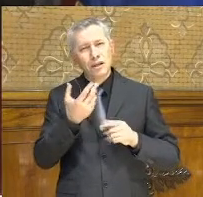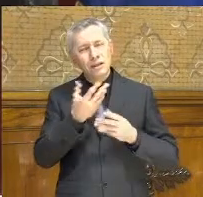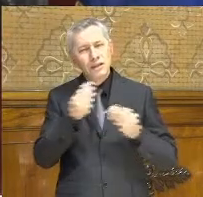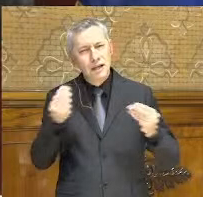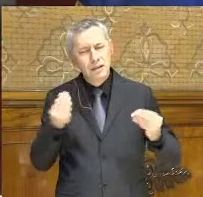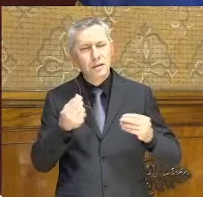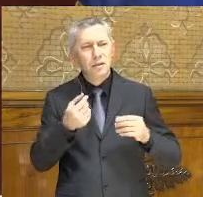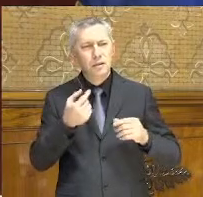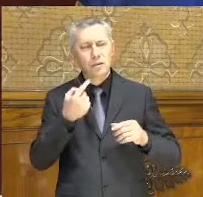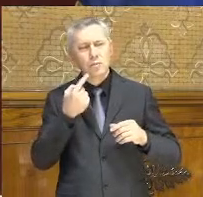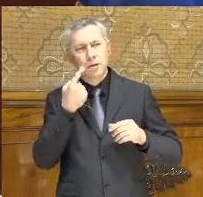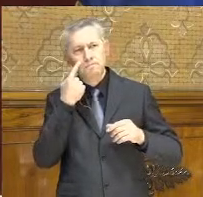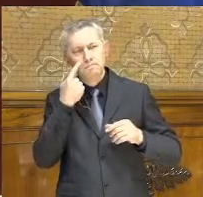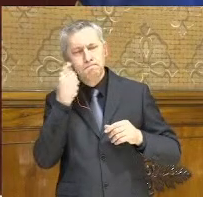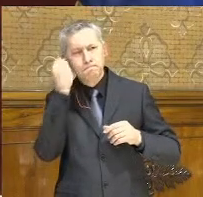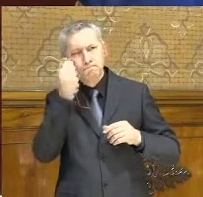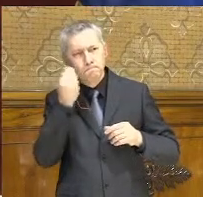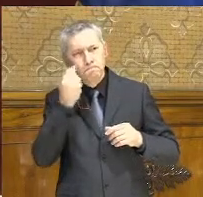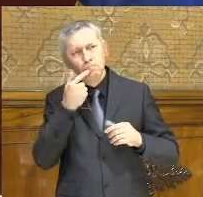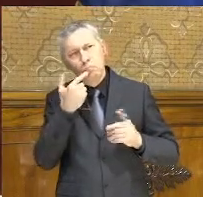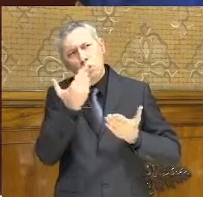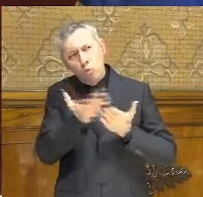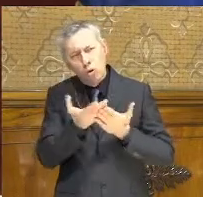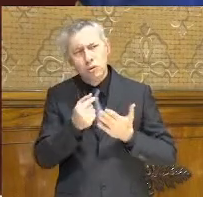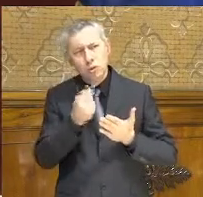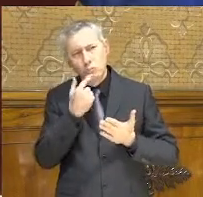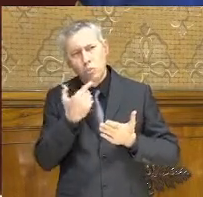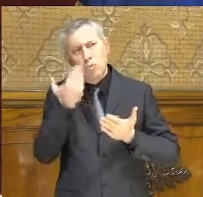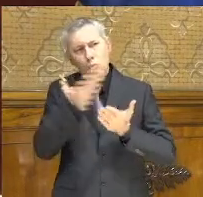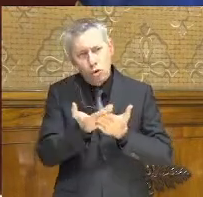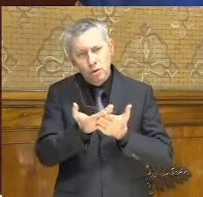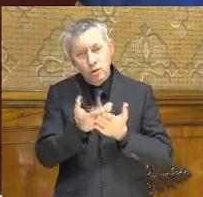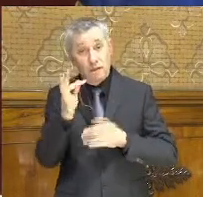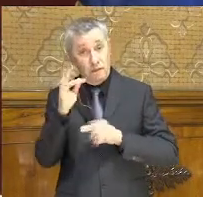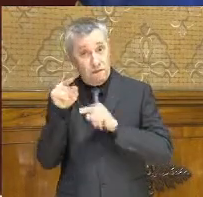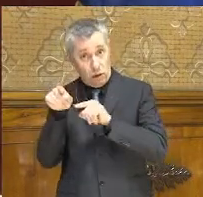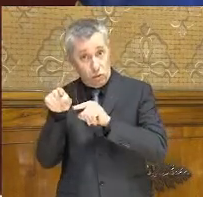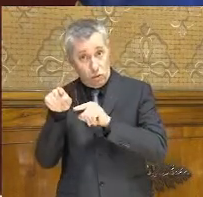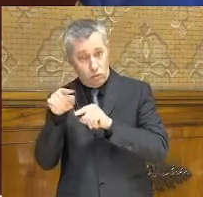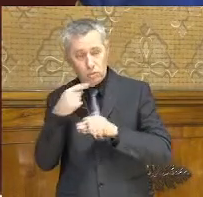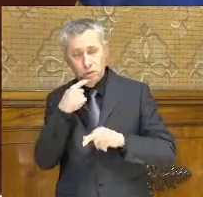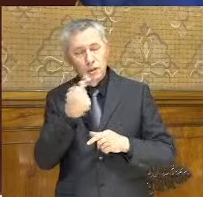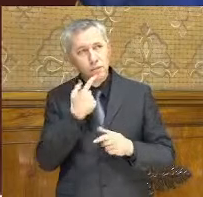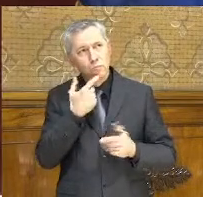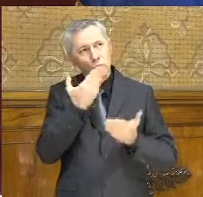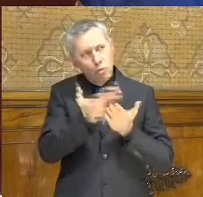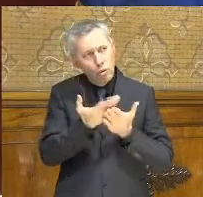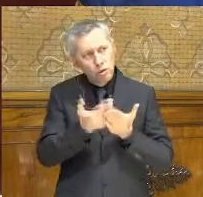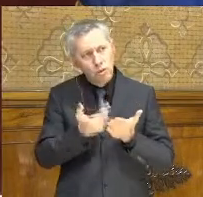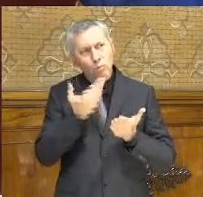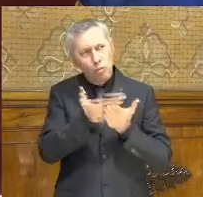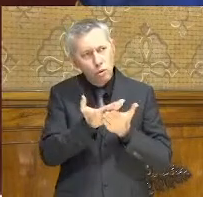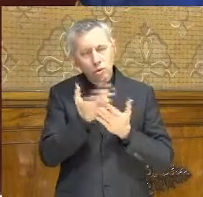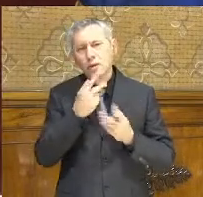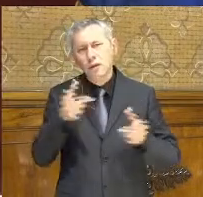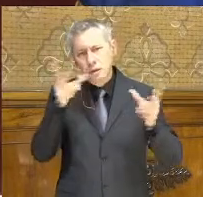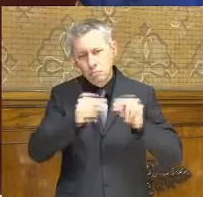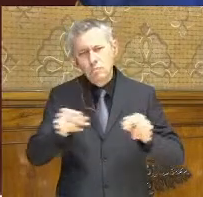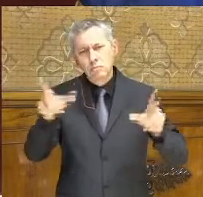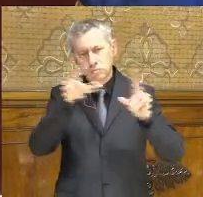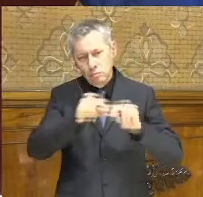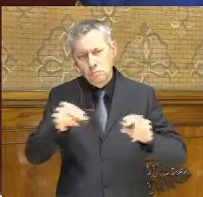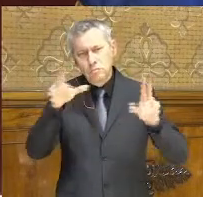And Fanon says, this is what has returned in our societies, in Nazi societies, in